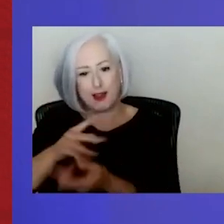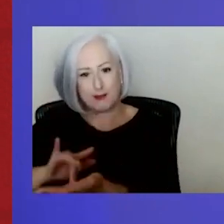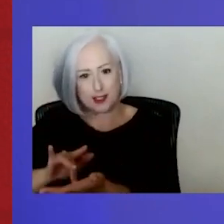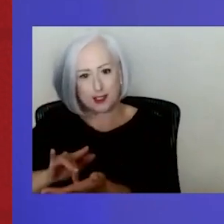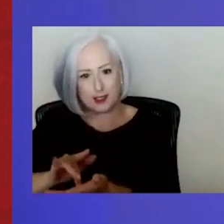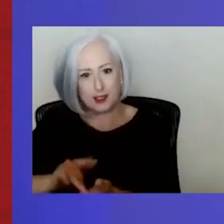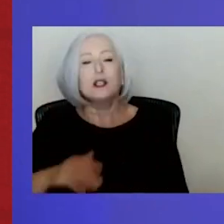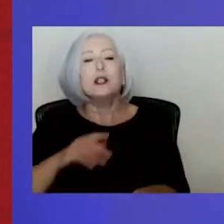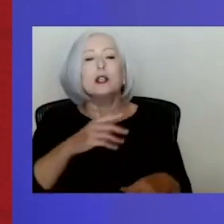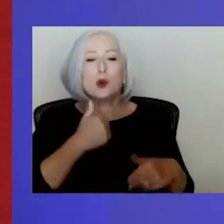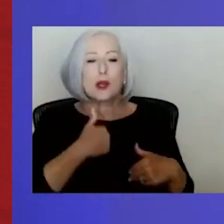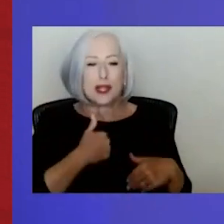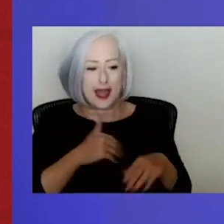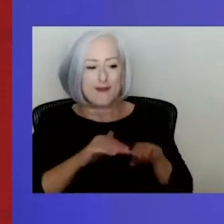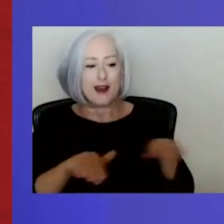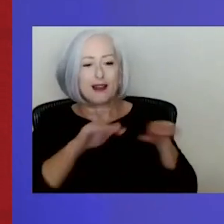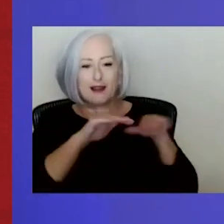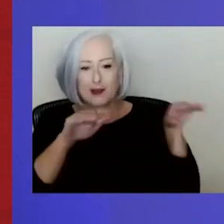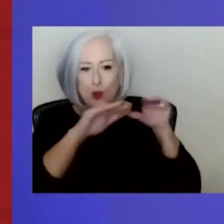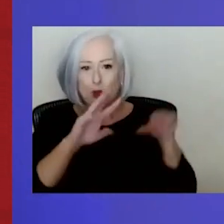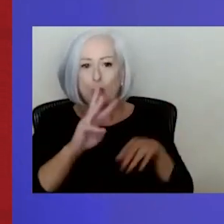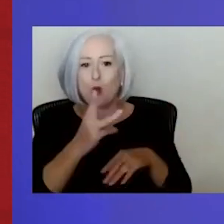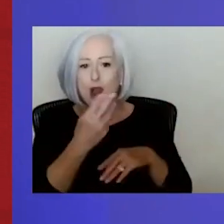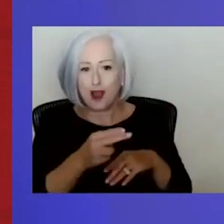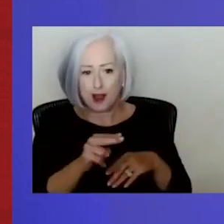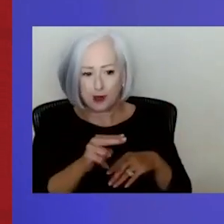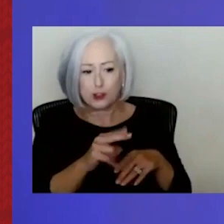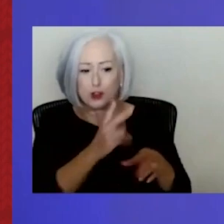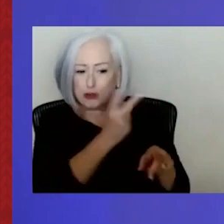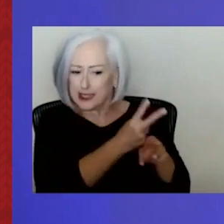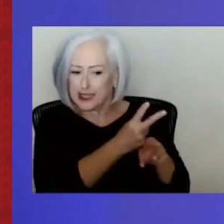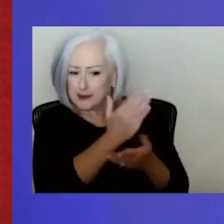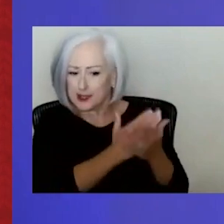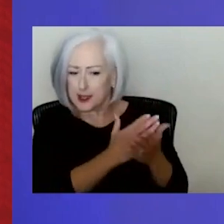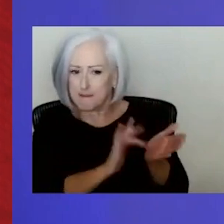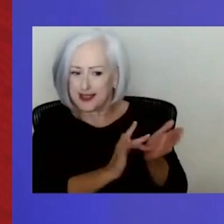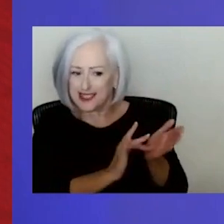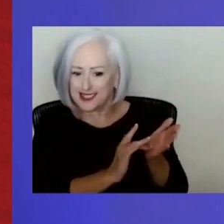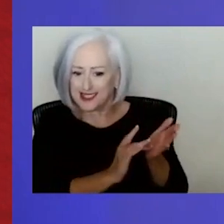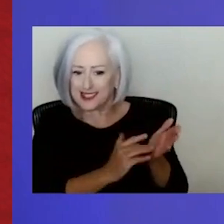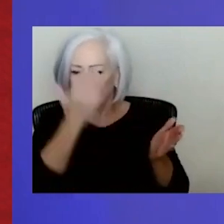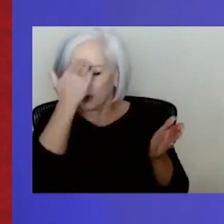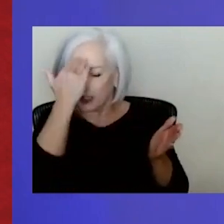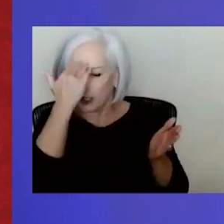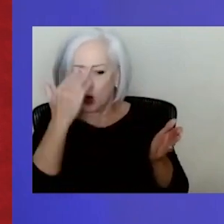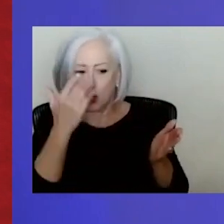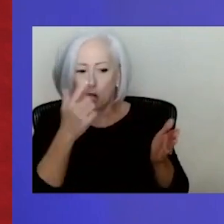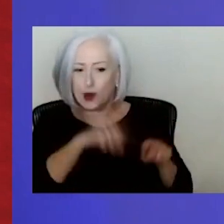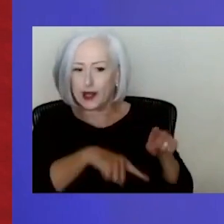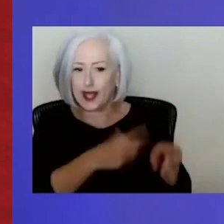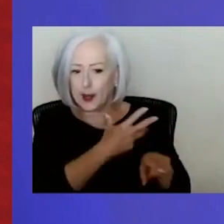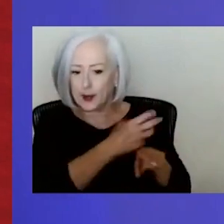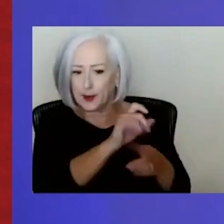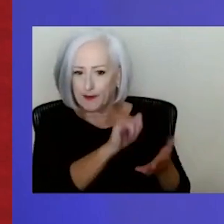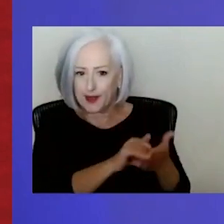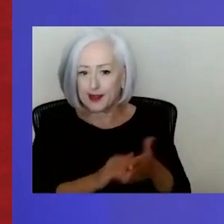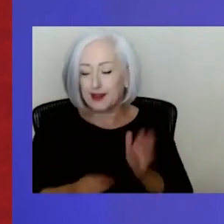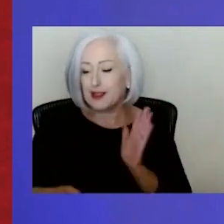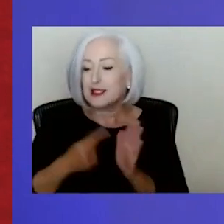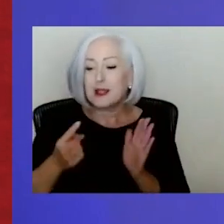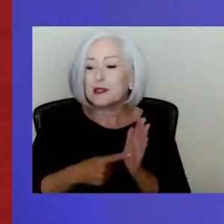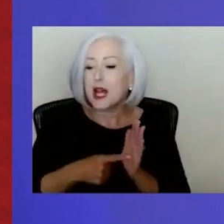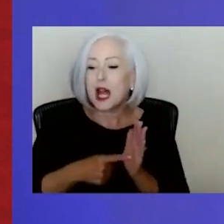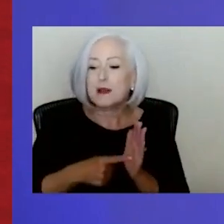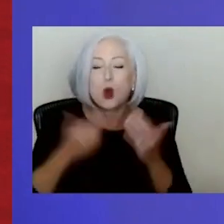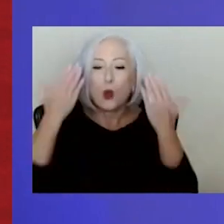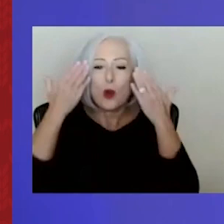of backstock those medications. But oftentimes we don't know about a shortage until the product just doesn't show up, and so it's really difficult to